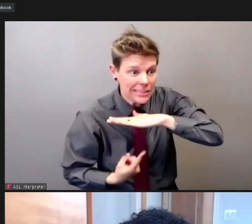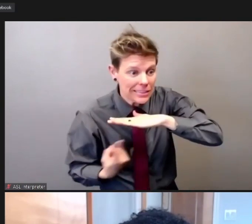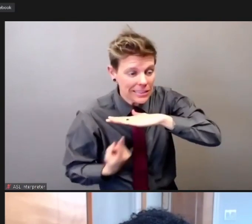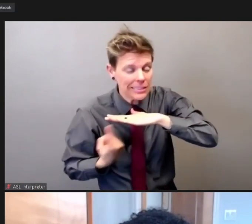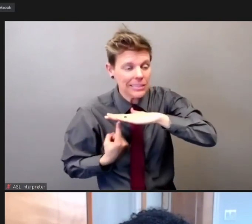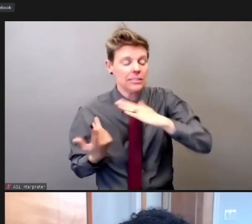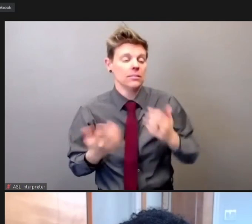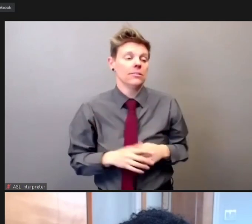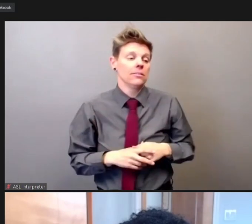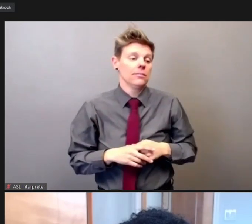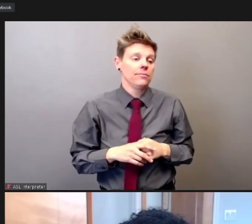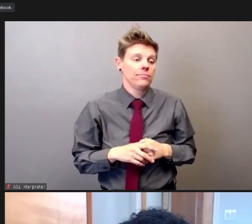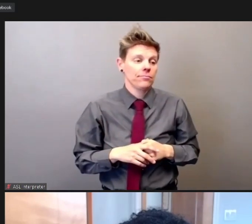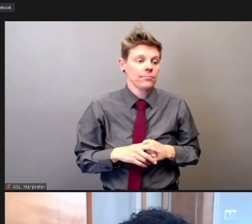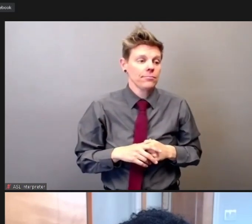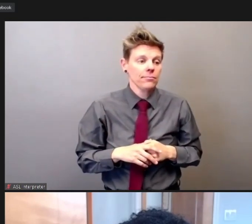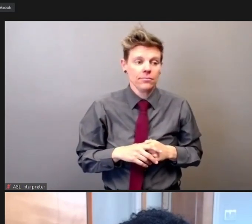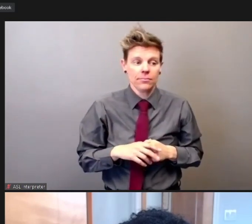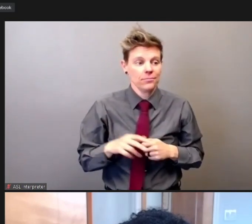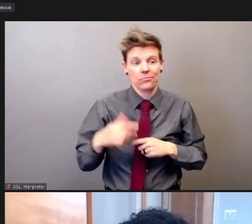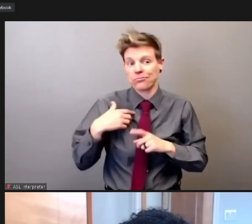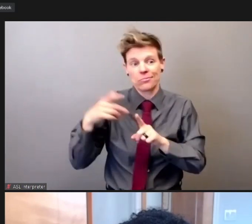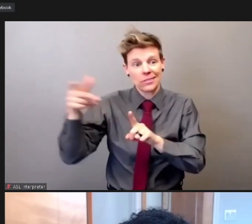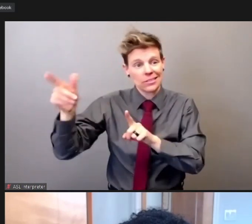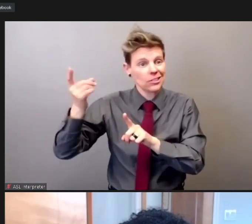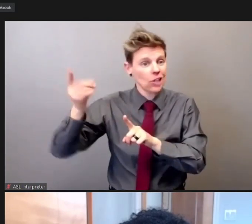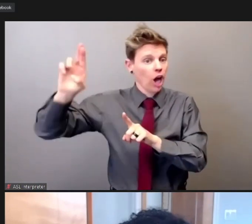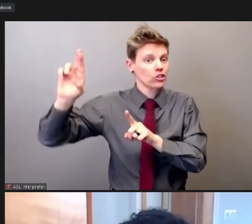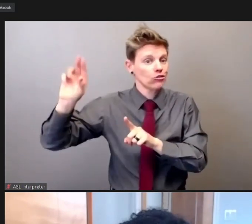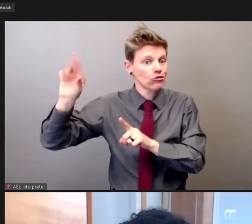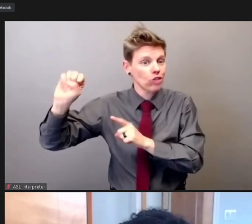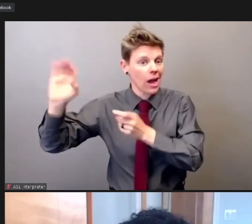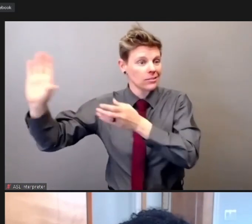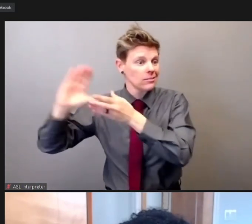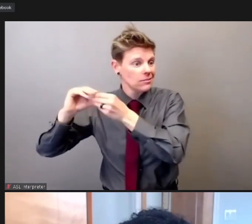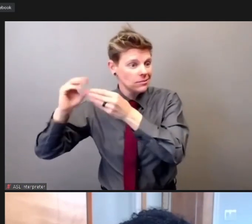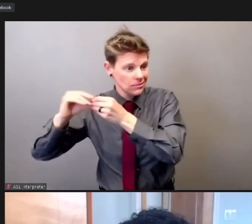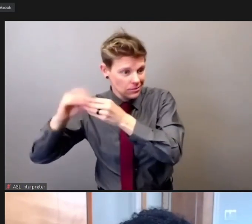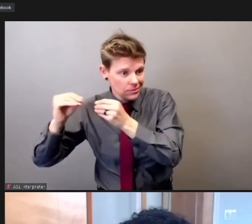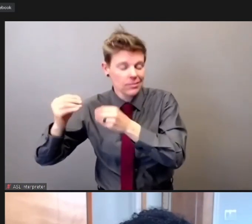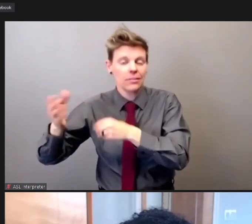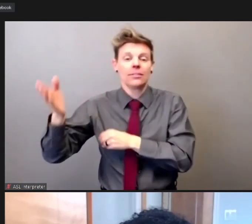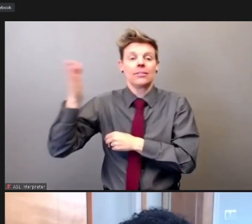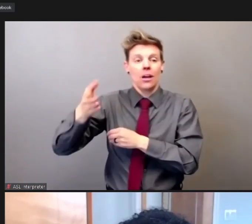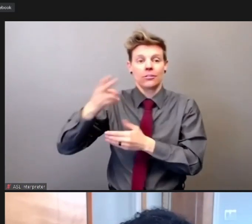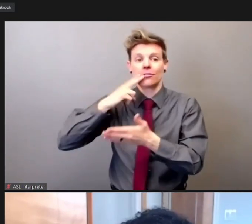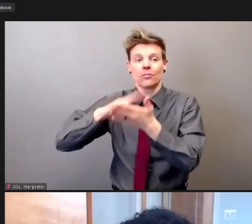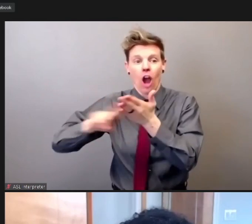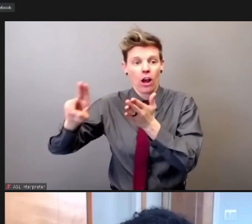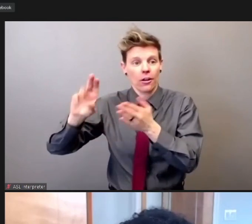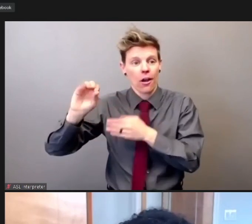Dr. Grace, and Dr. Collins nods her head, and I appreciate all of that.